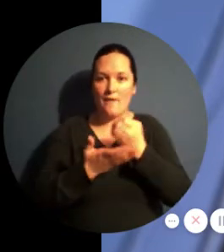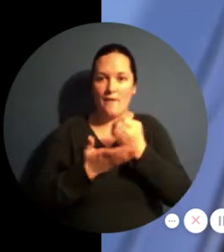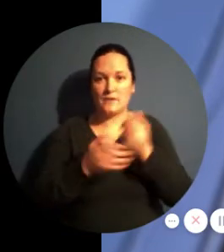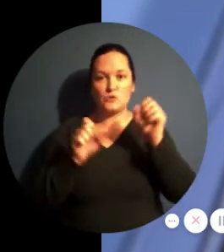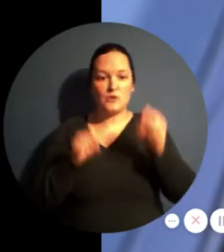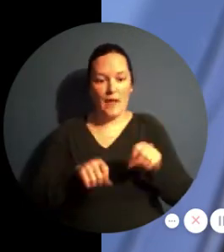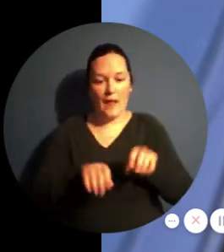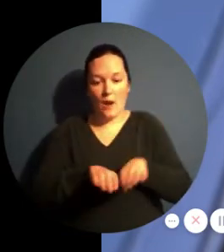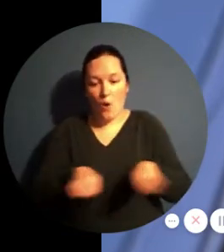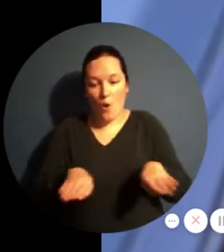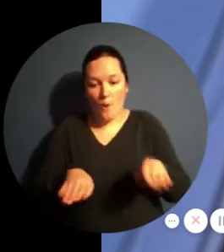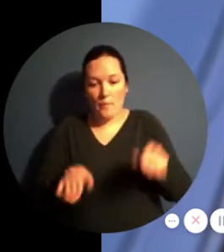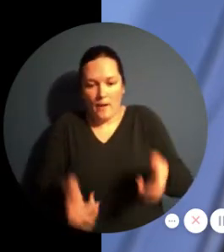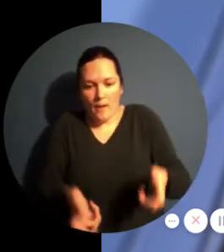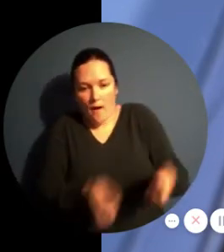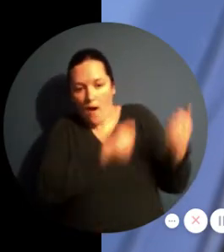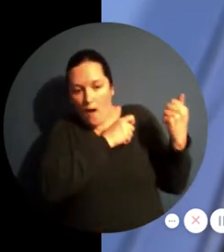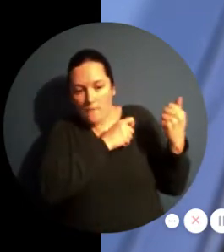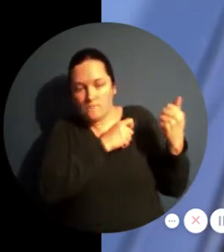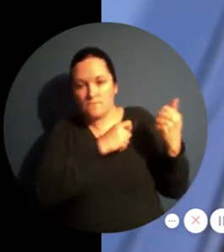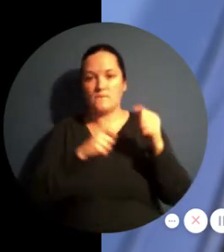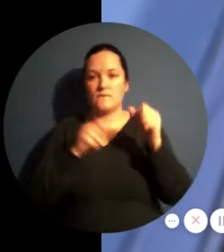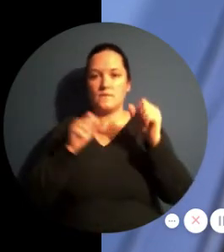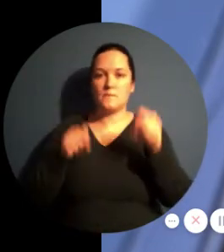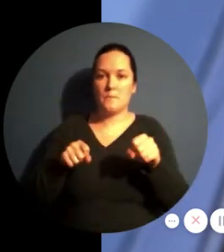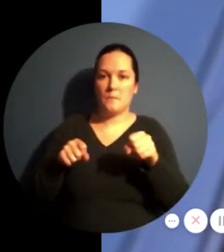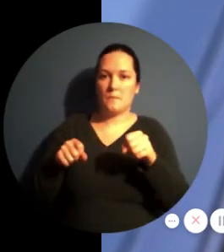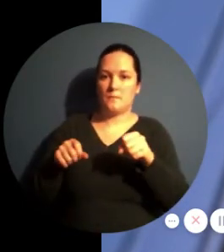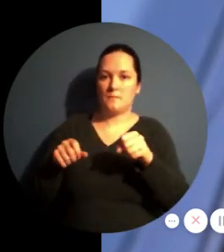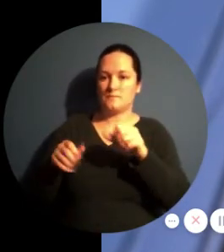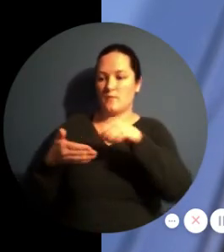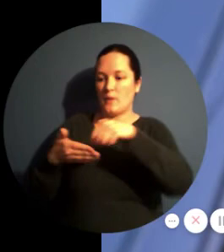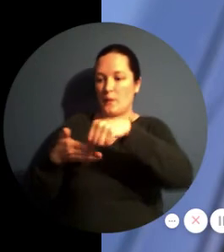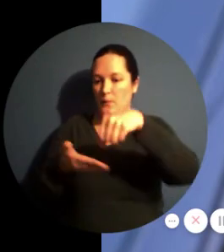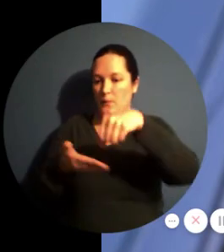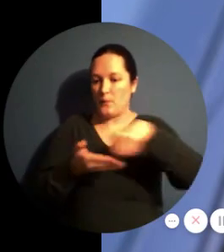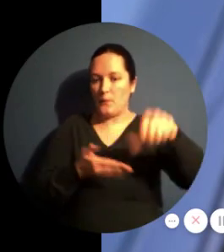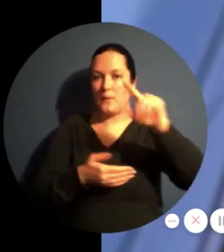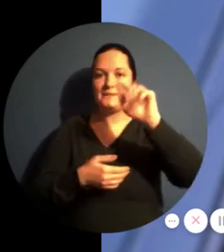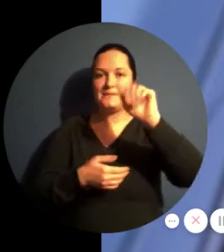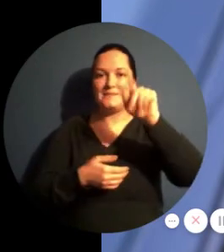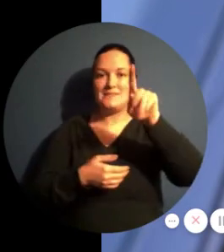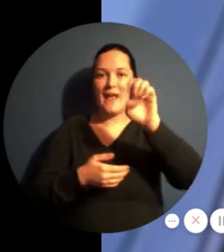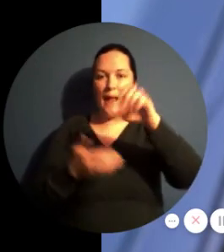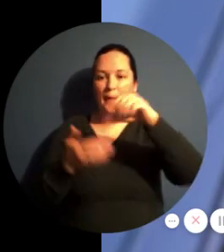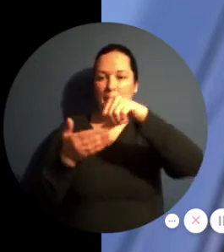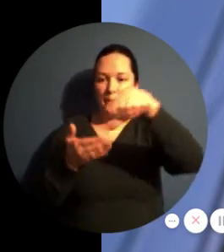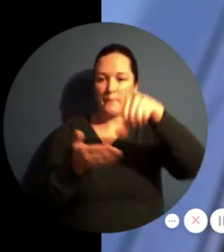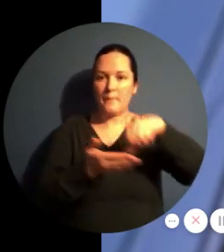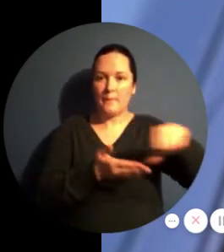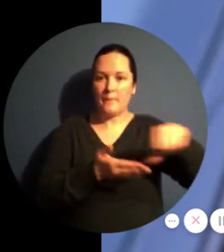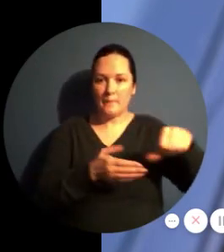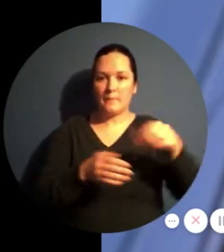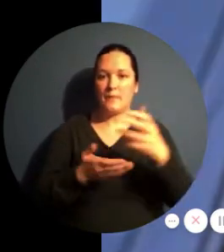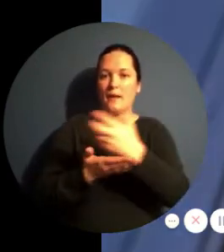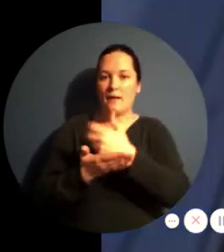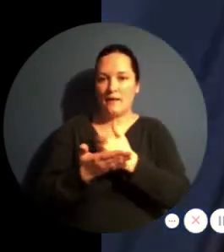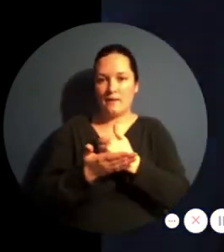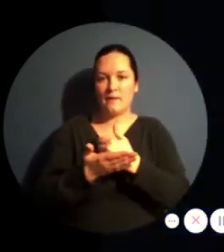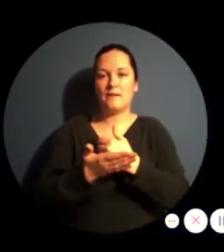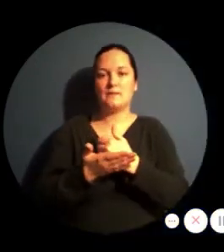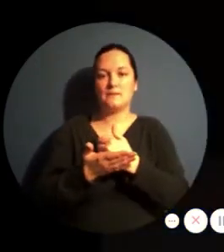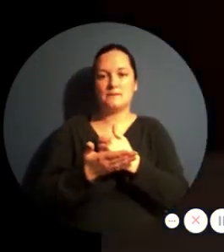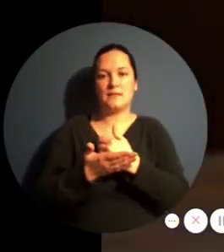the carpets, taking the upholstery, and analysing the lifts for trace forensic evidence.